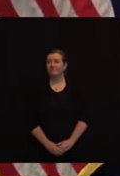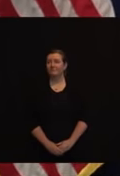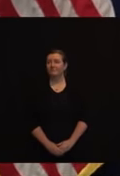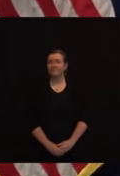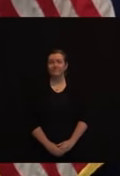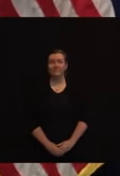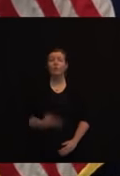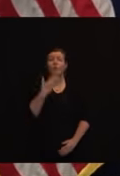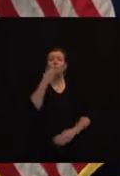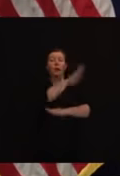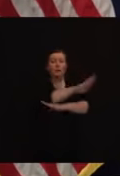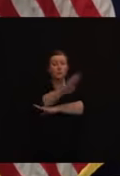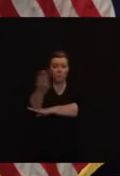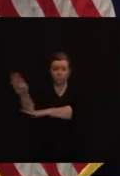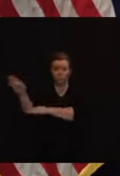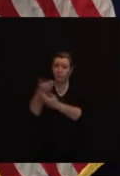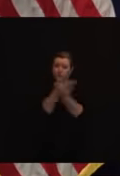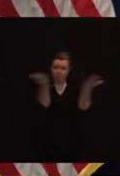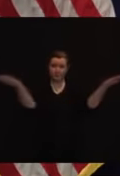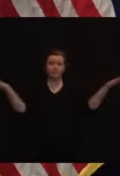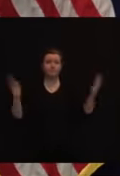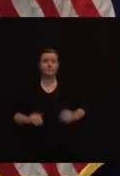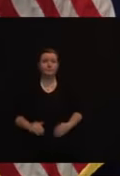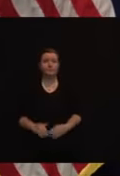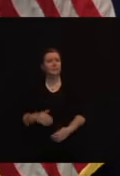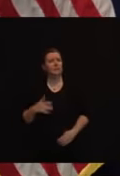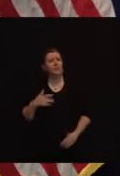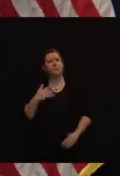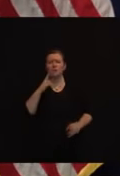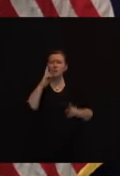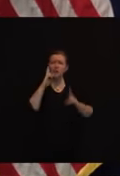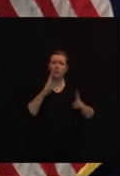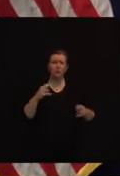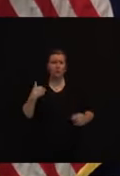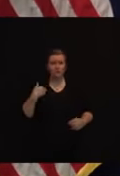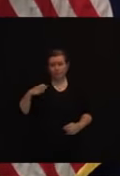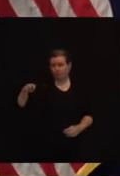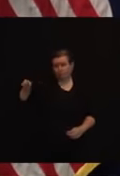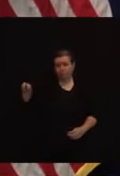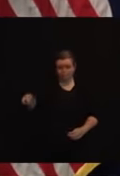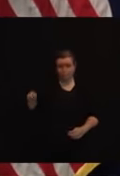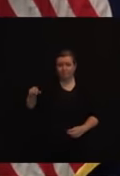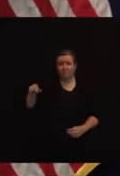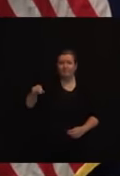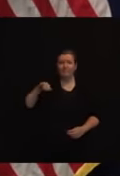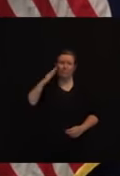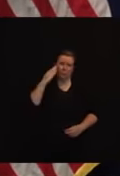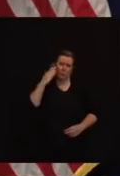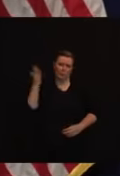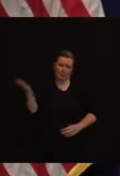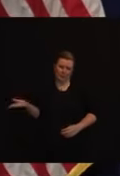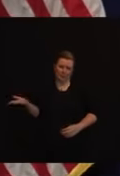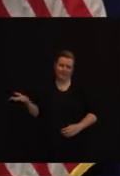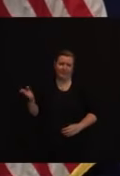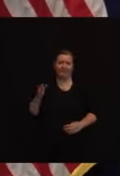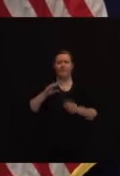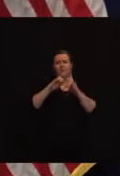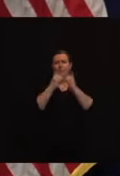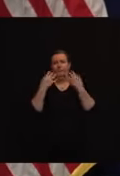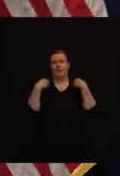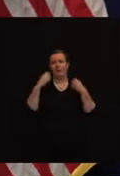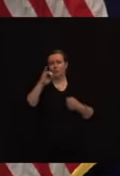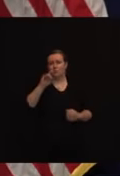Good afternoon, everyone. Honored to be joined by the woman to my right, who needs no introduction, the Commissioner of the Department of Health, Judy